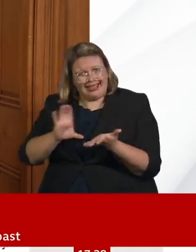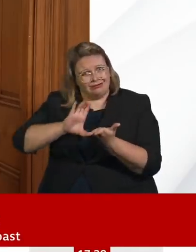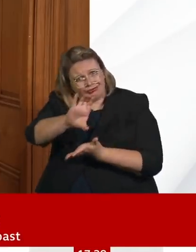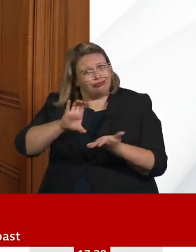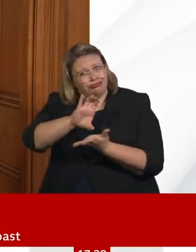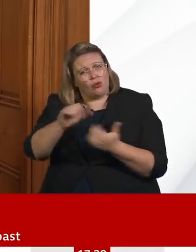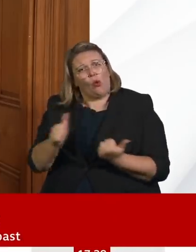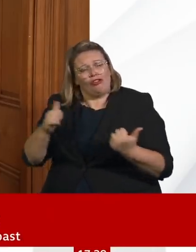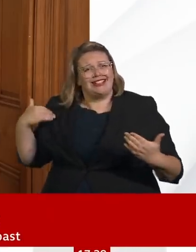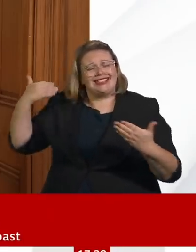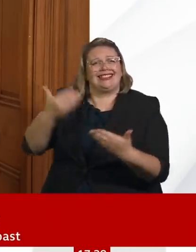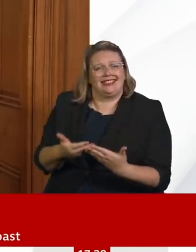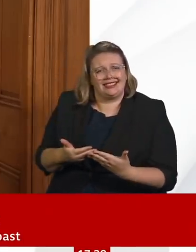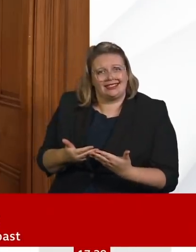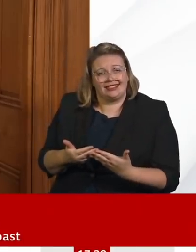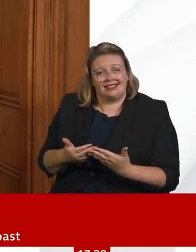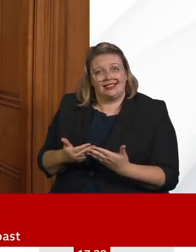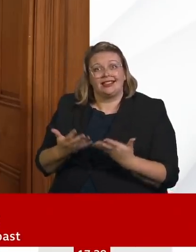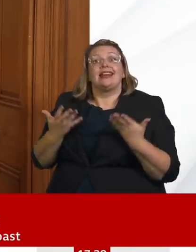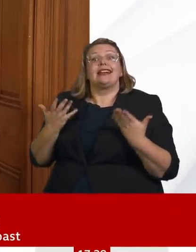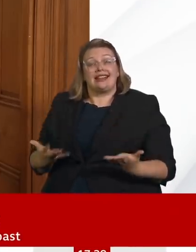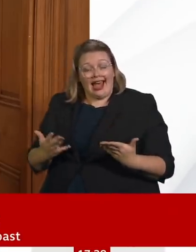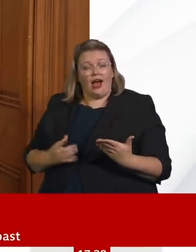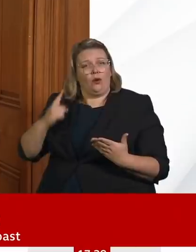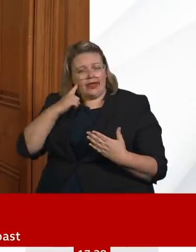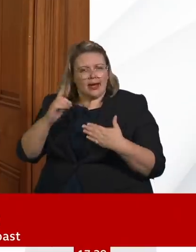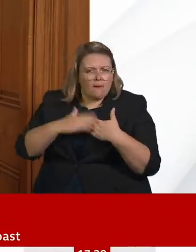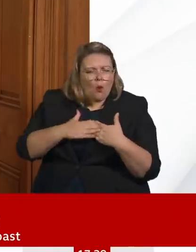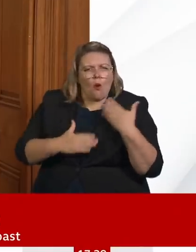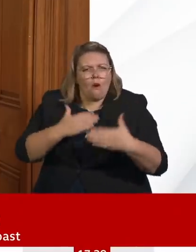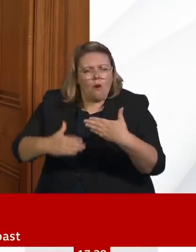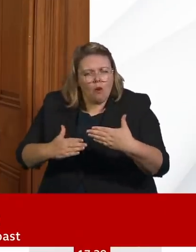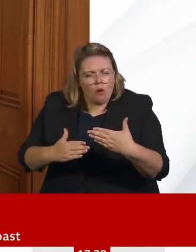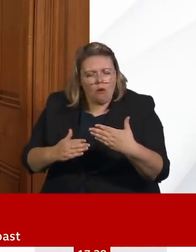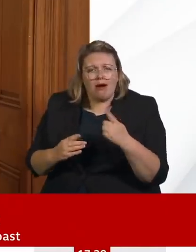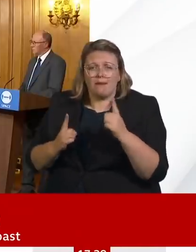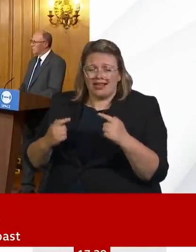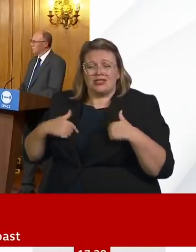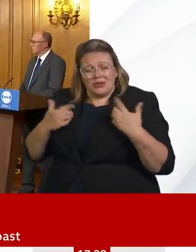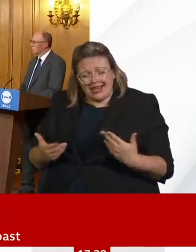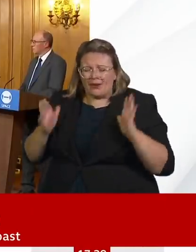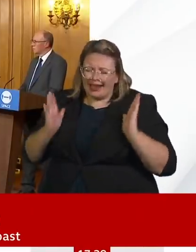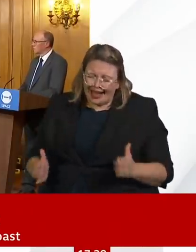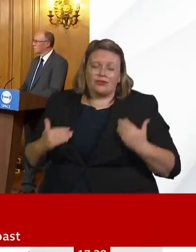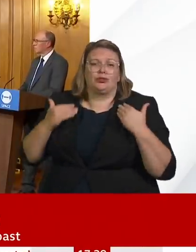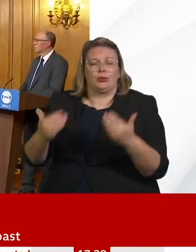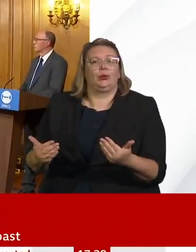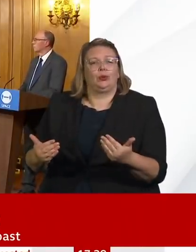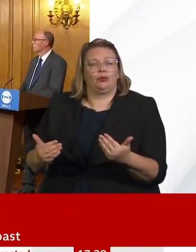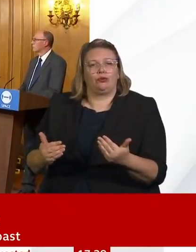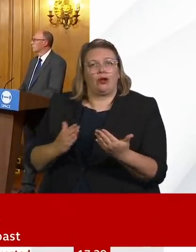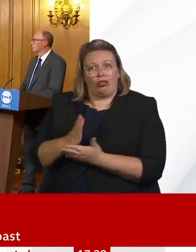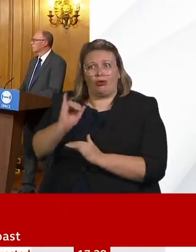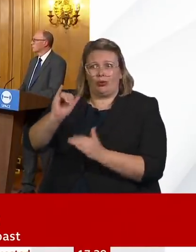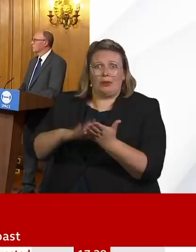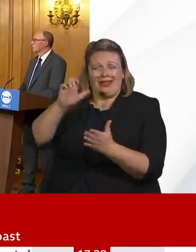but we're now offering more. But as I say, we had to act today because of the surge in